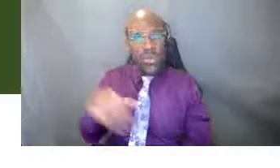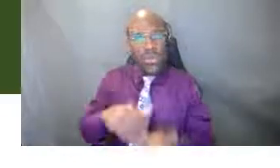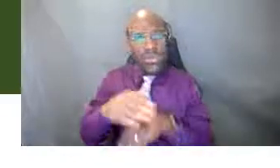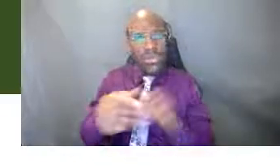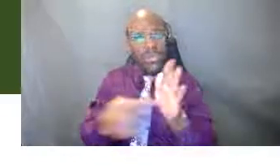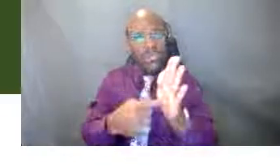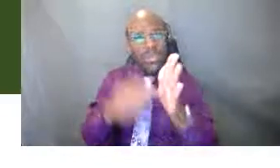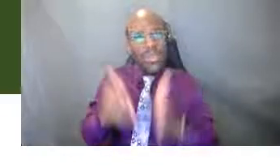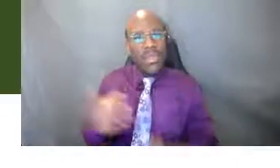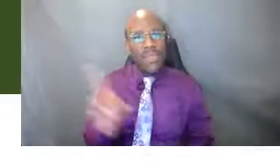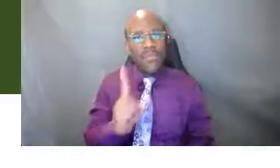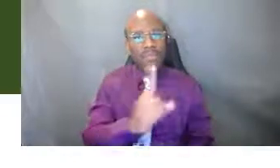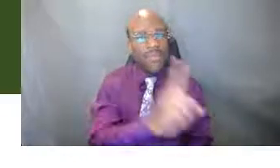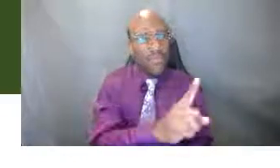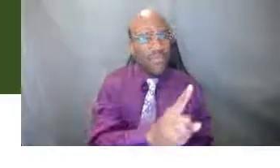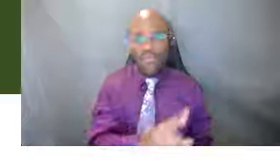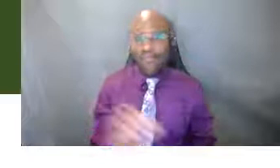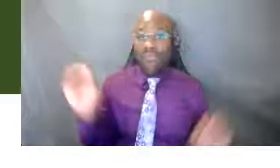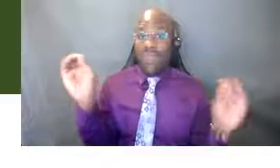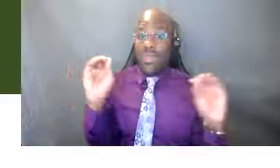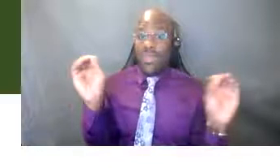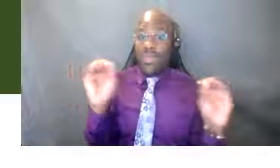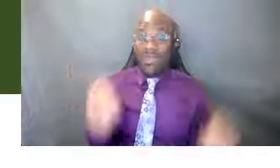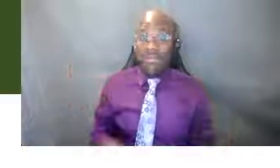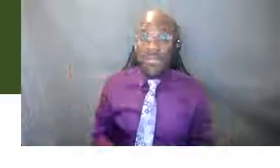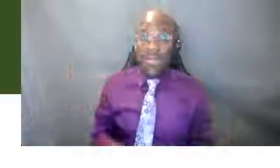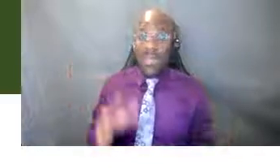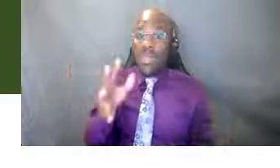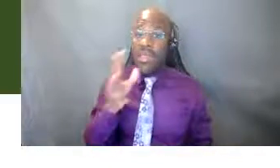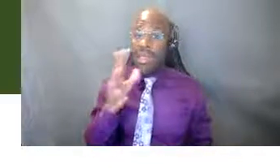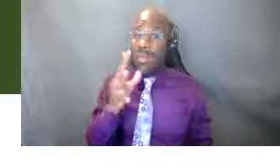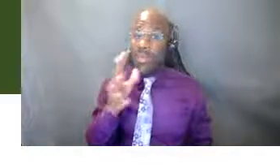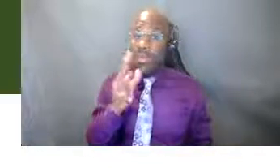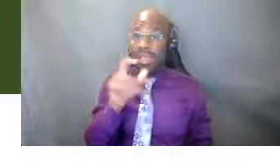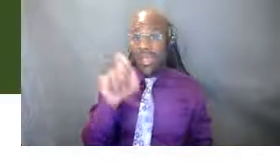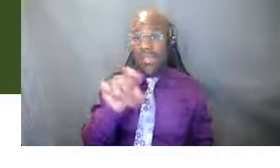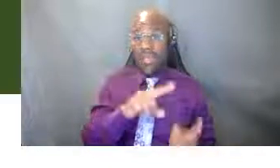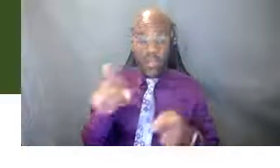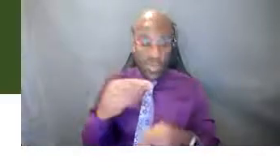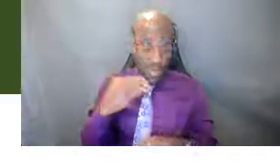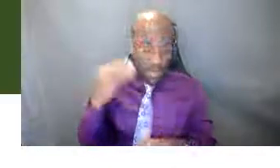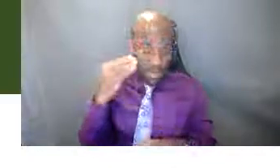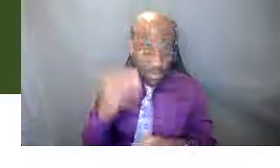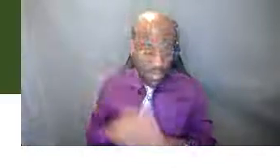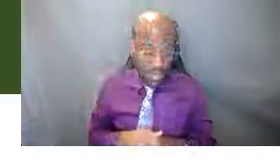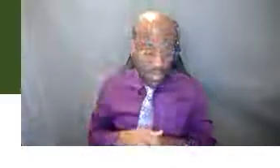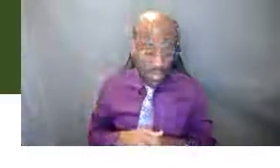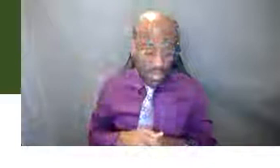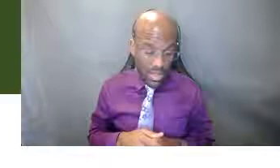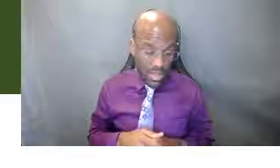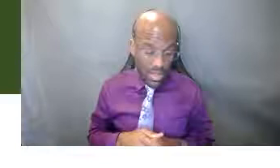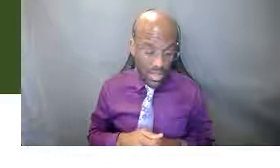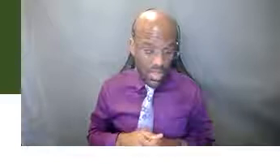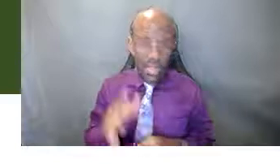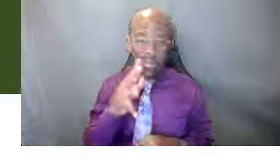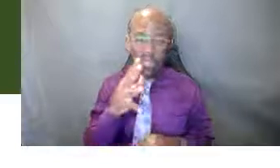the facility. So the mother was told to go home, and she didn't know where else to turn and was